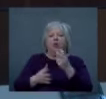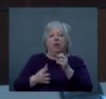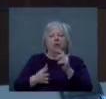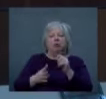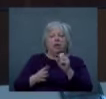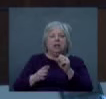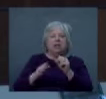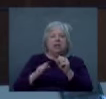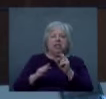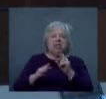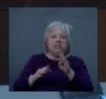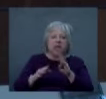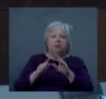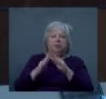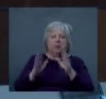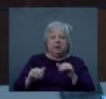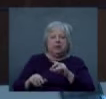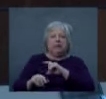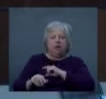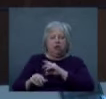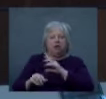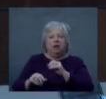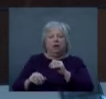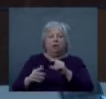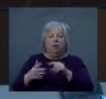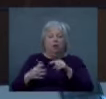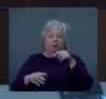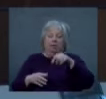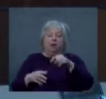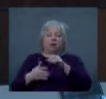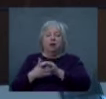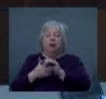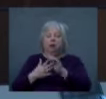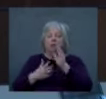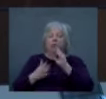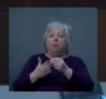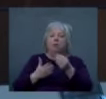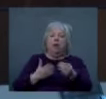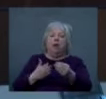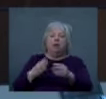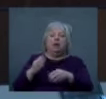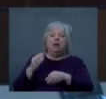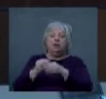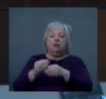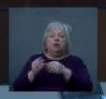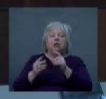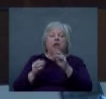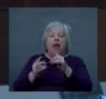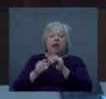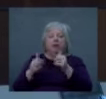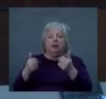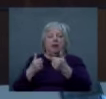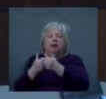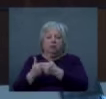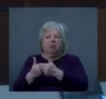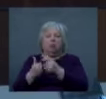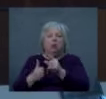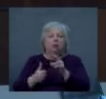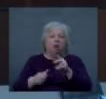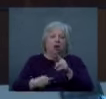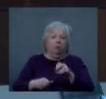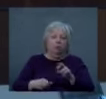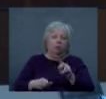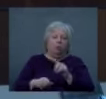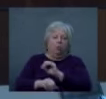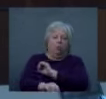and other things a part of that process. And so these dollars are purchasing additional land that's contiguous to the Little Rock Port Authority, because as it